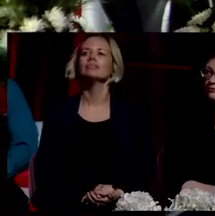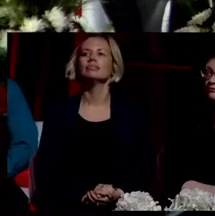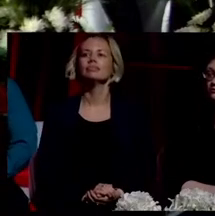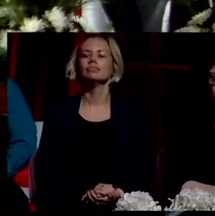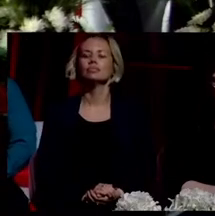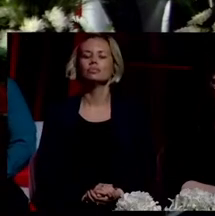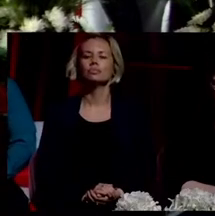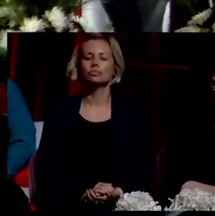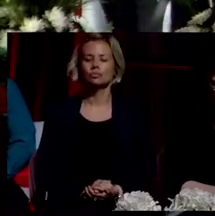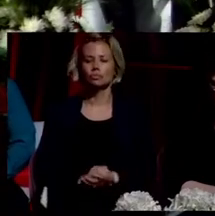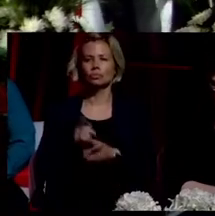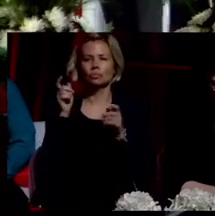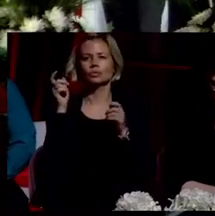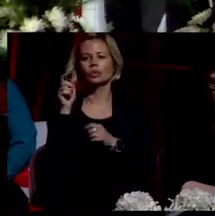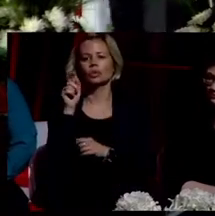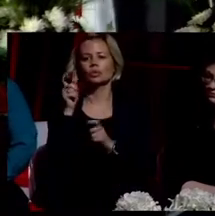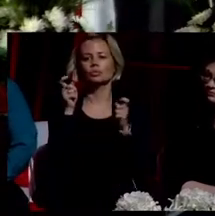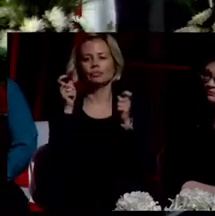Trustee Adam Mayberry.